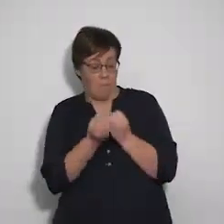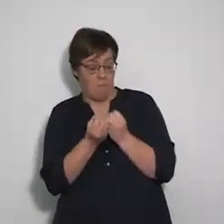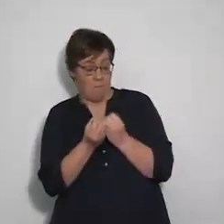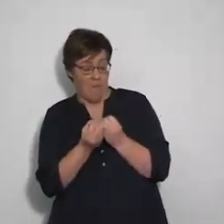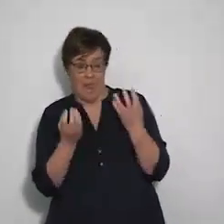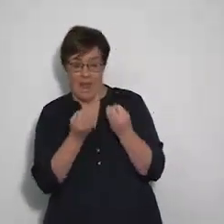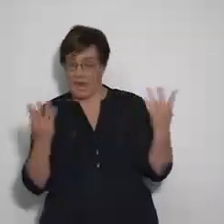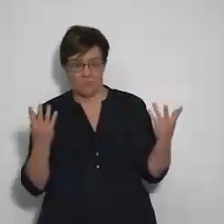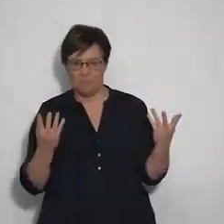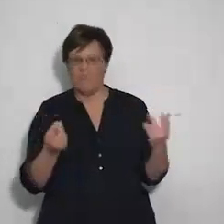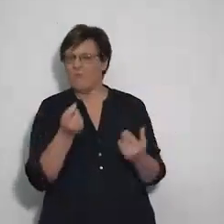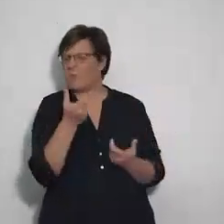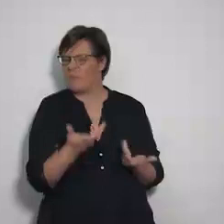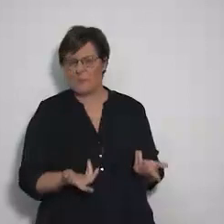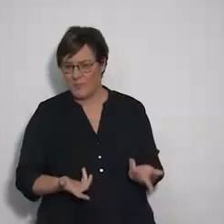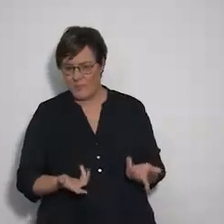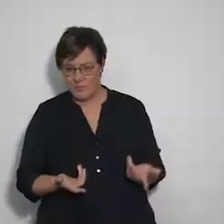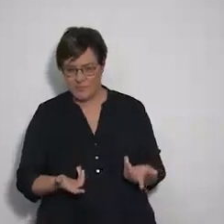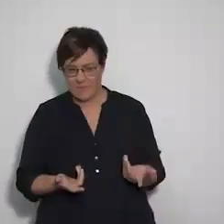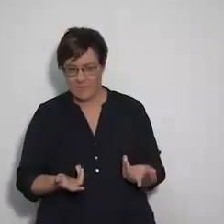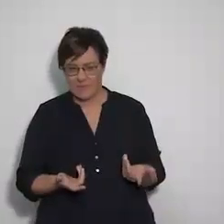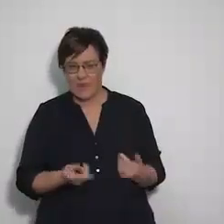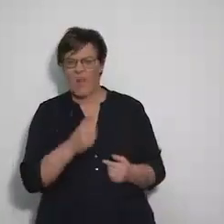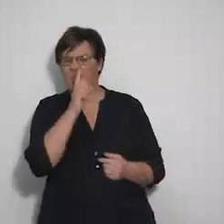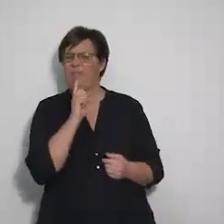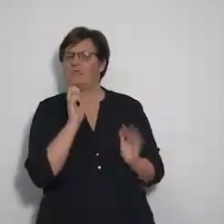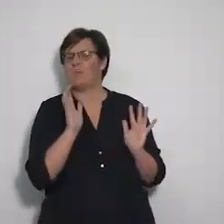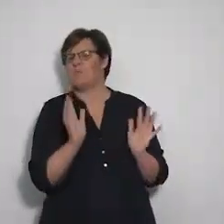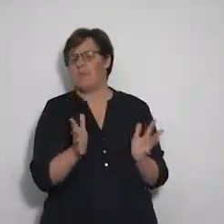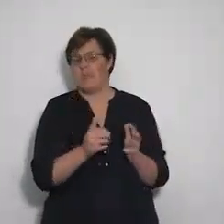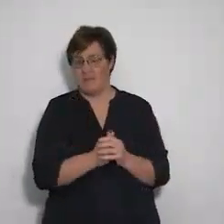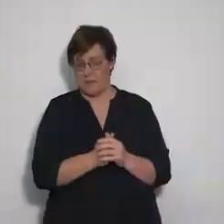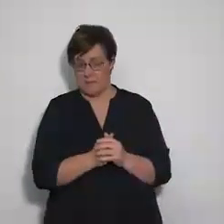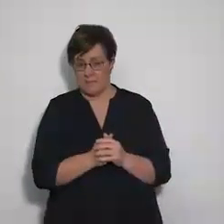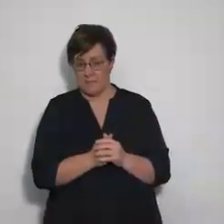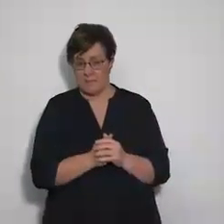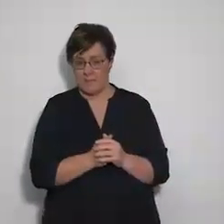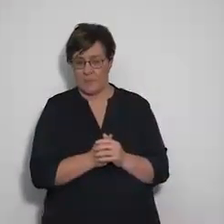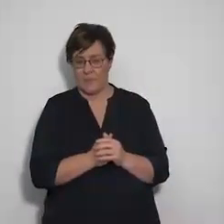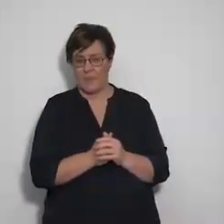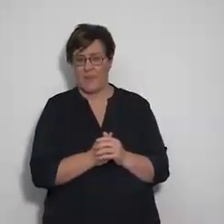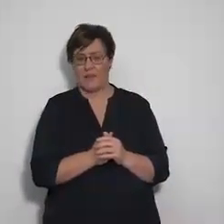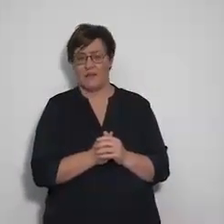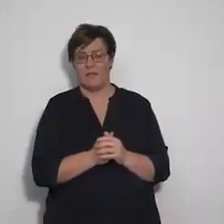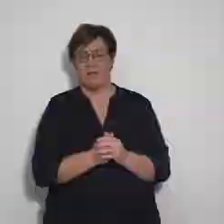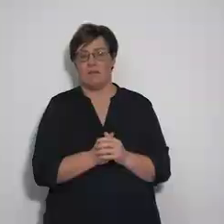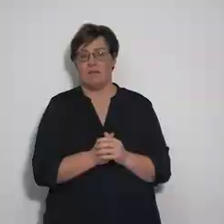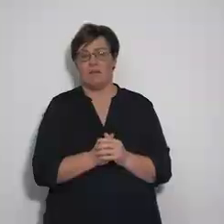not many individuals. There were only 1,000 individuals